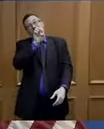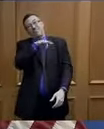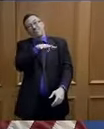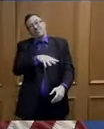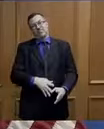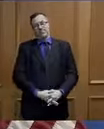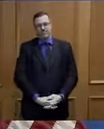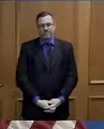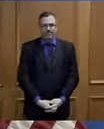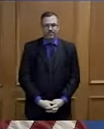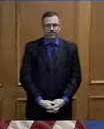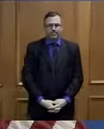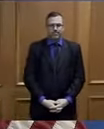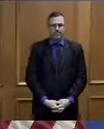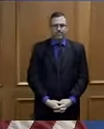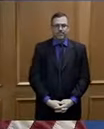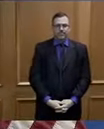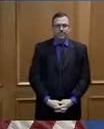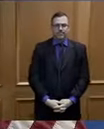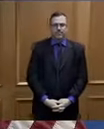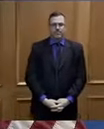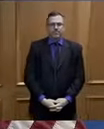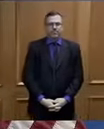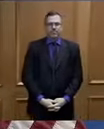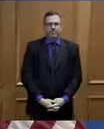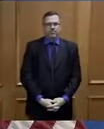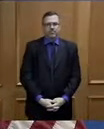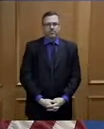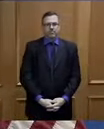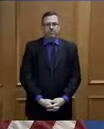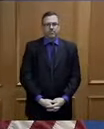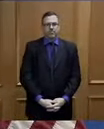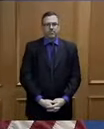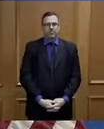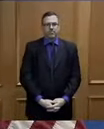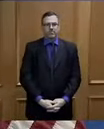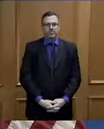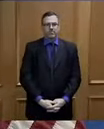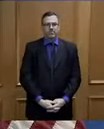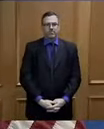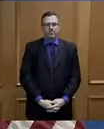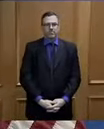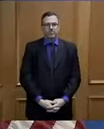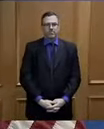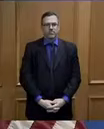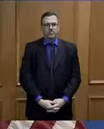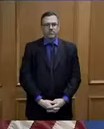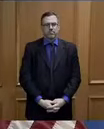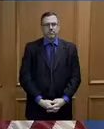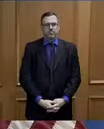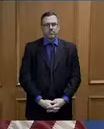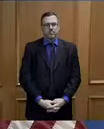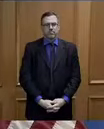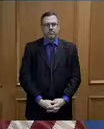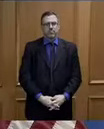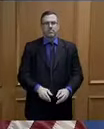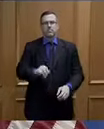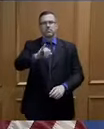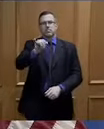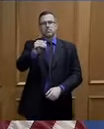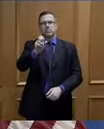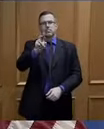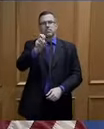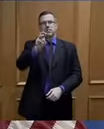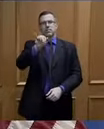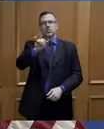Sorry. Next, we'll go to Jeremy Finley from